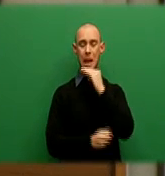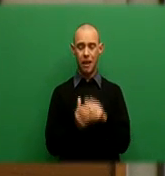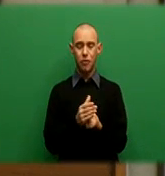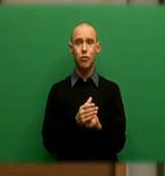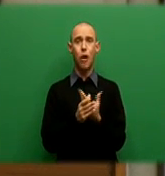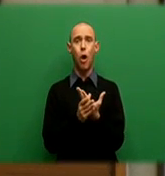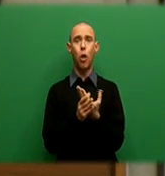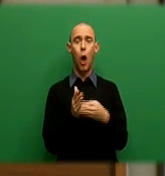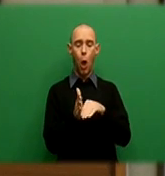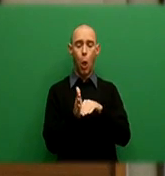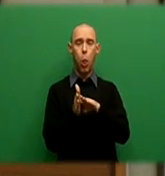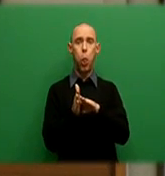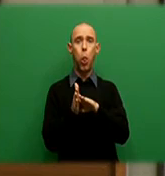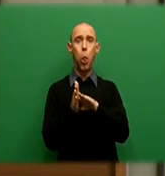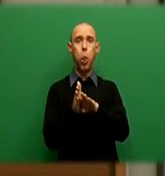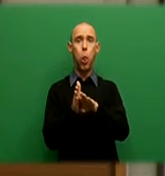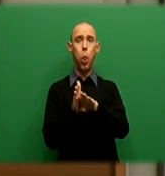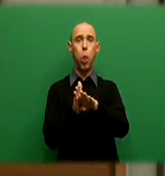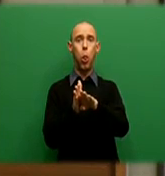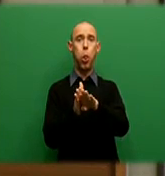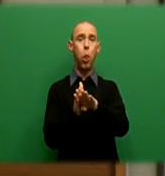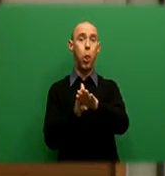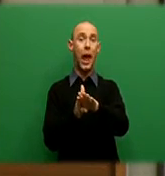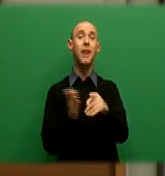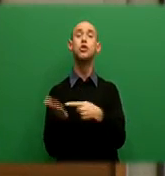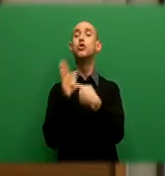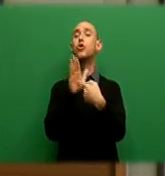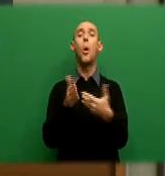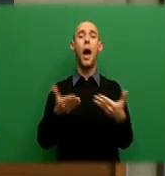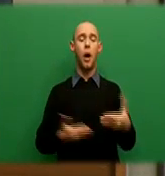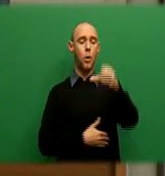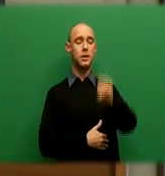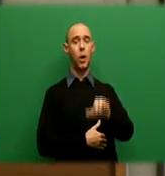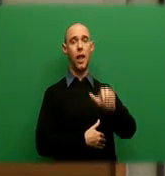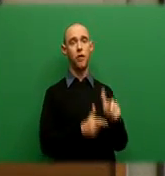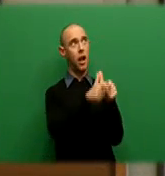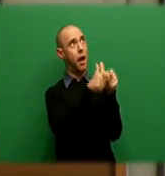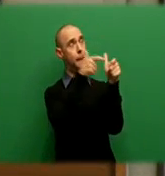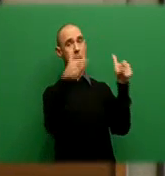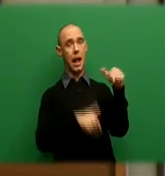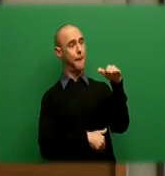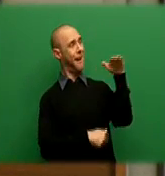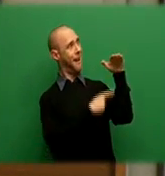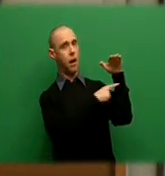with the bank's leading business cycle indicator, which declined further in December.